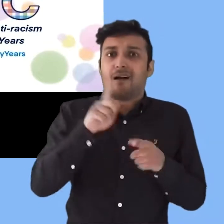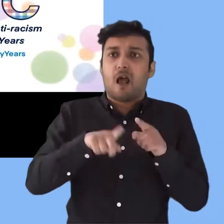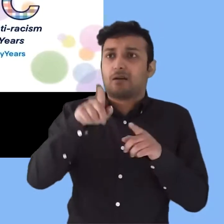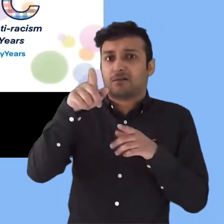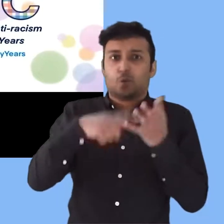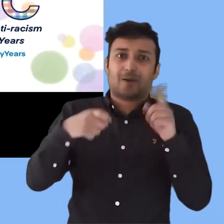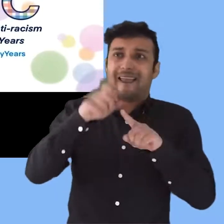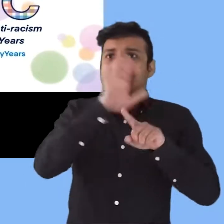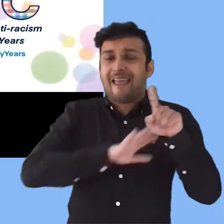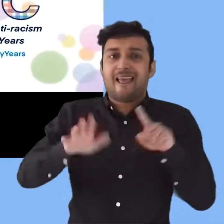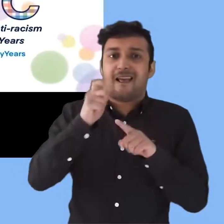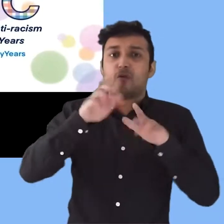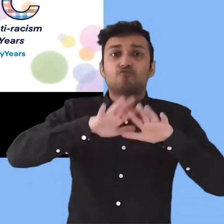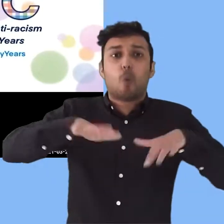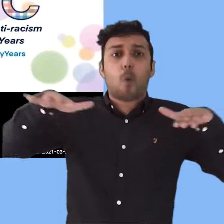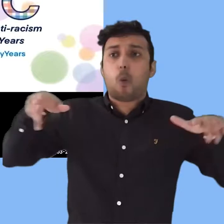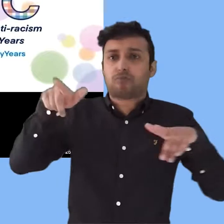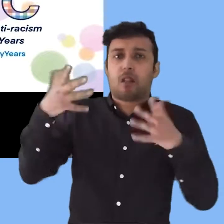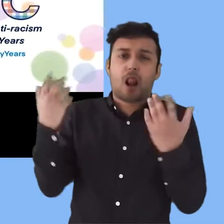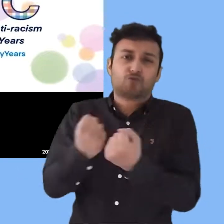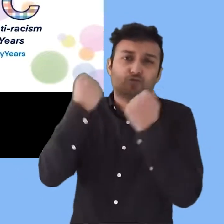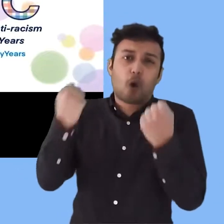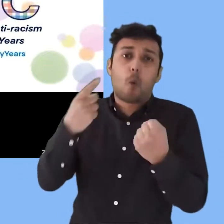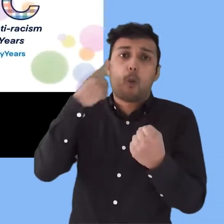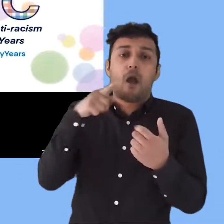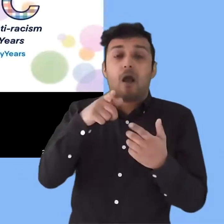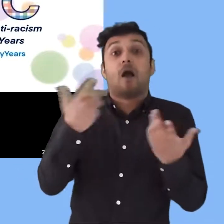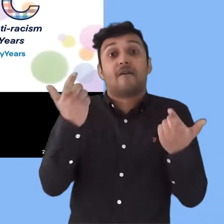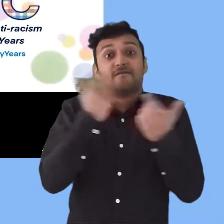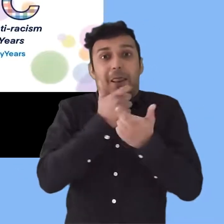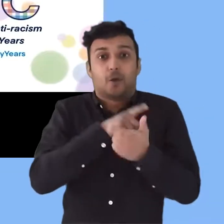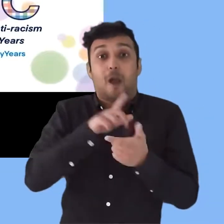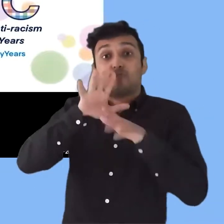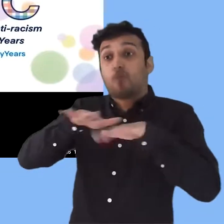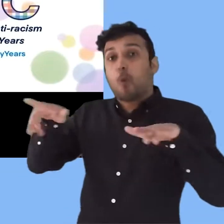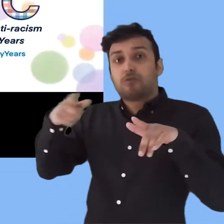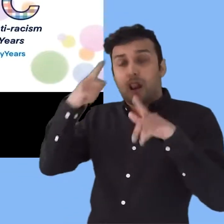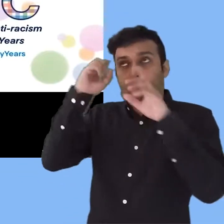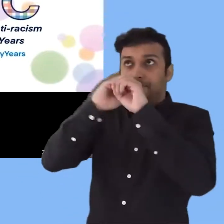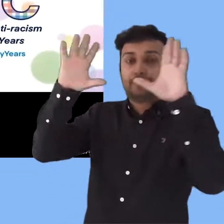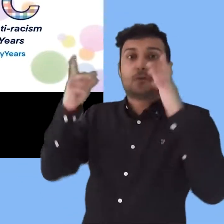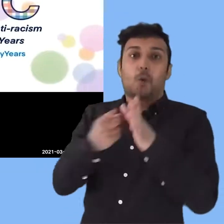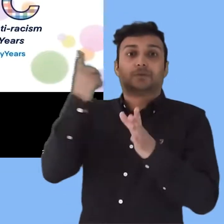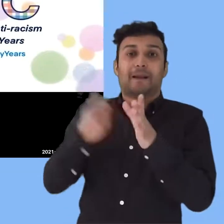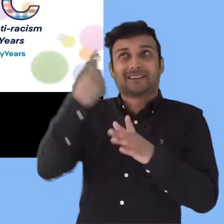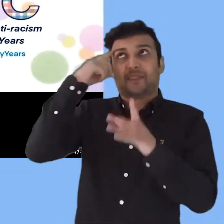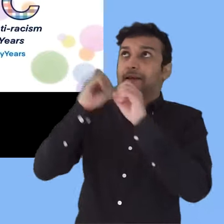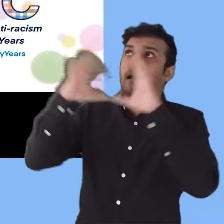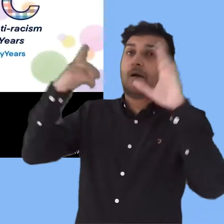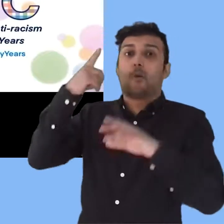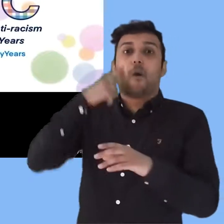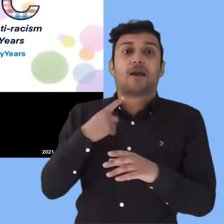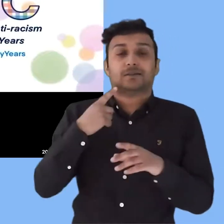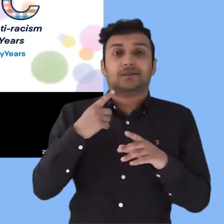rural becomes synonymous with white, and the term inner city becomes synonymous with black and brown. And think about